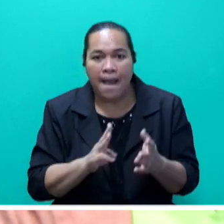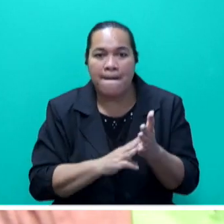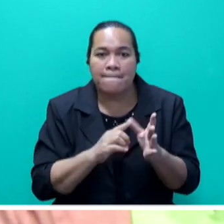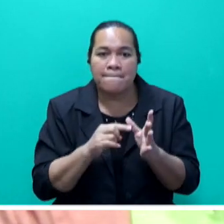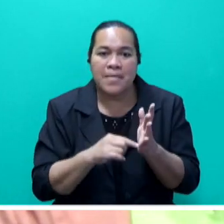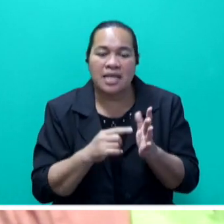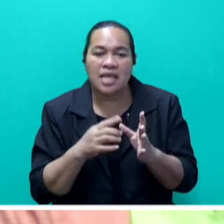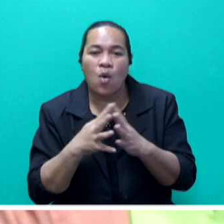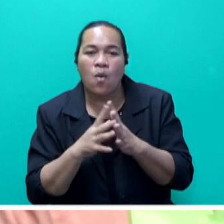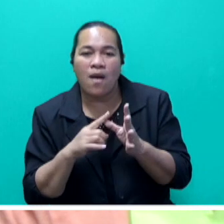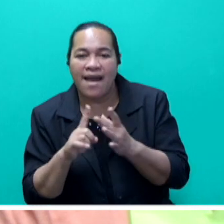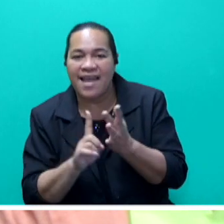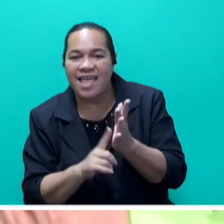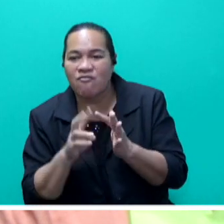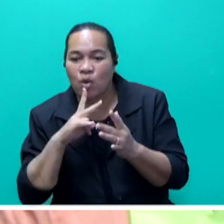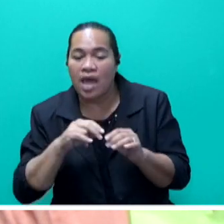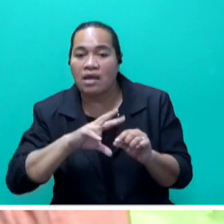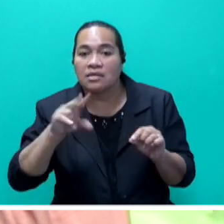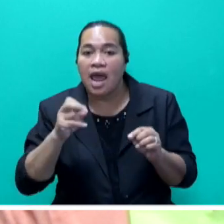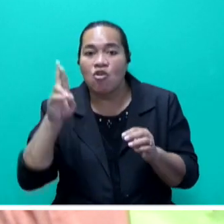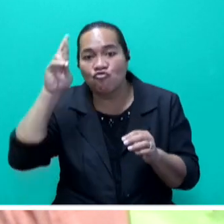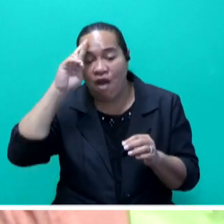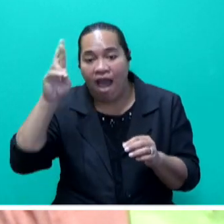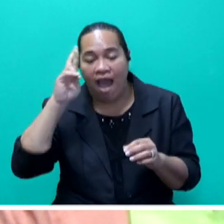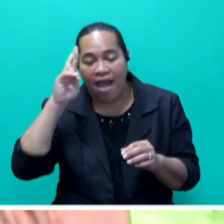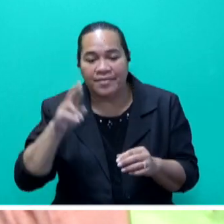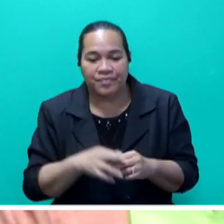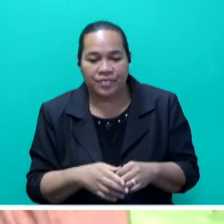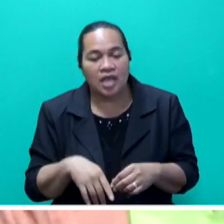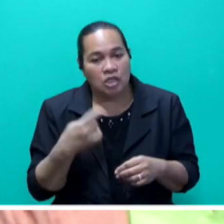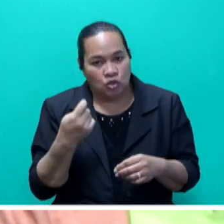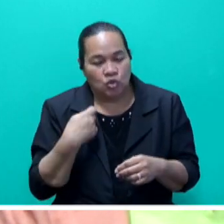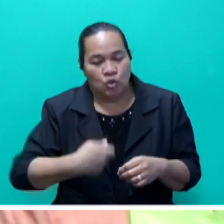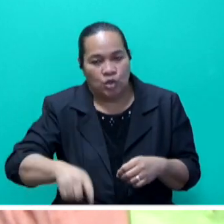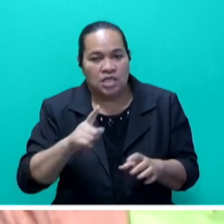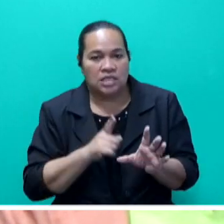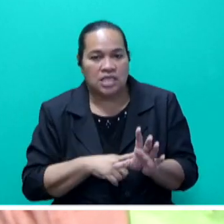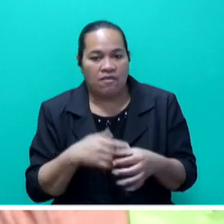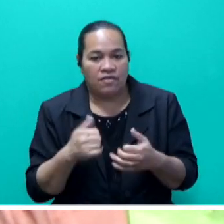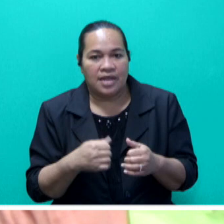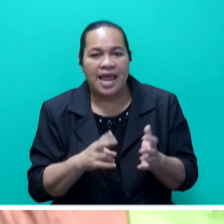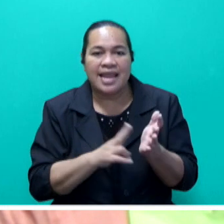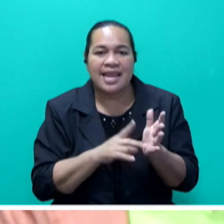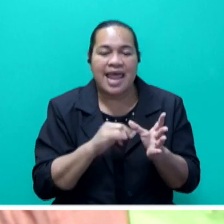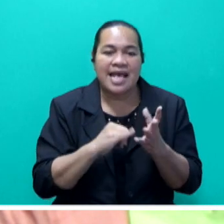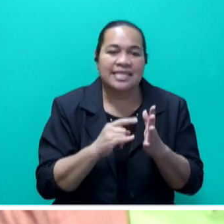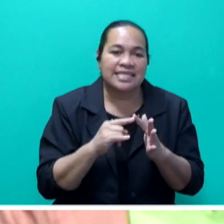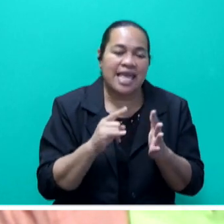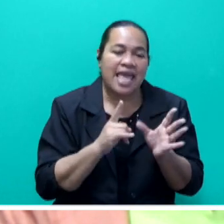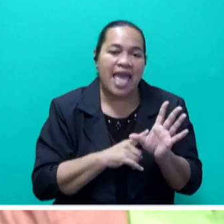Lebu Modular Bridge on the main road in Ra, scheduled to be completed this year. Nasiani Modular